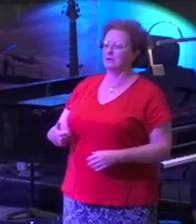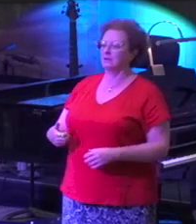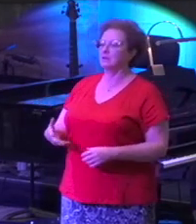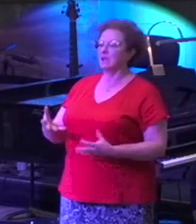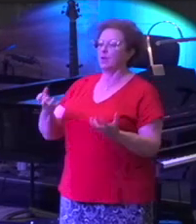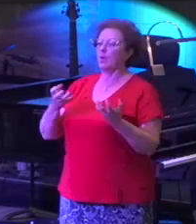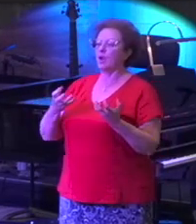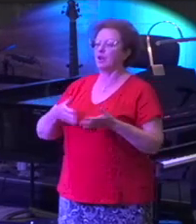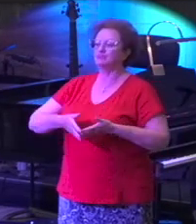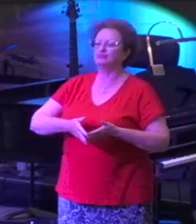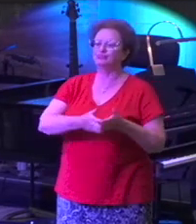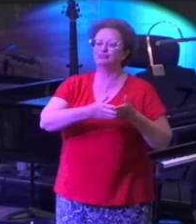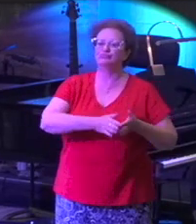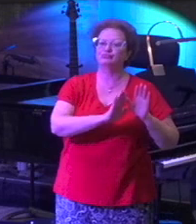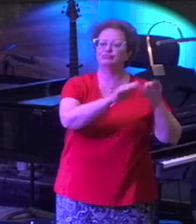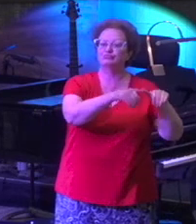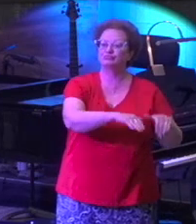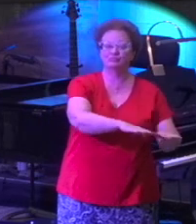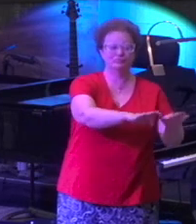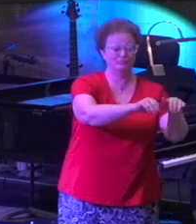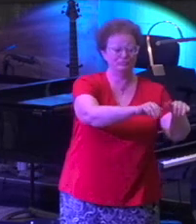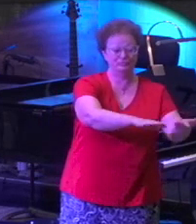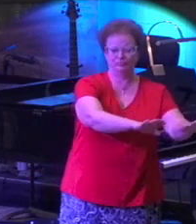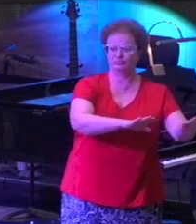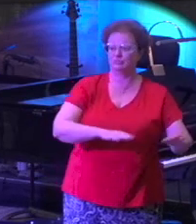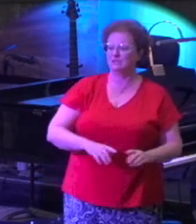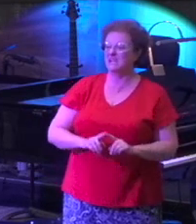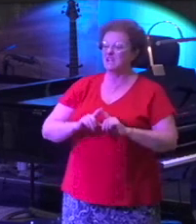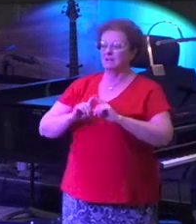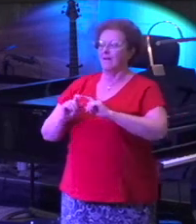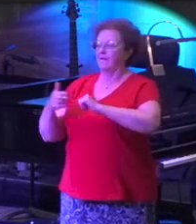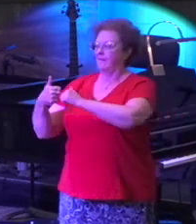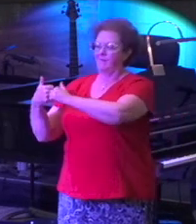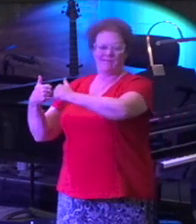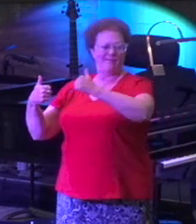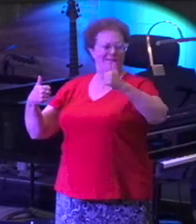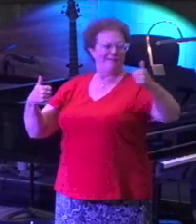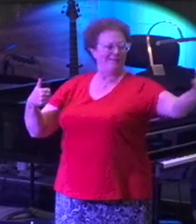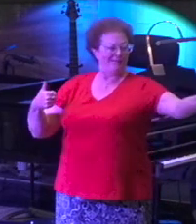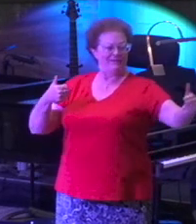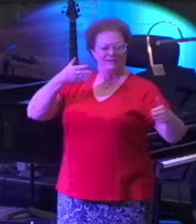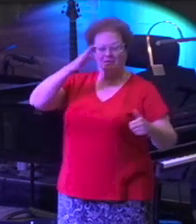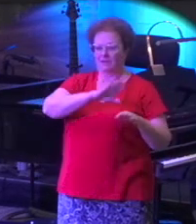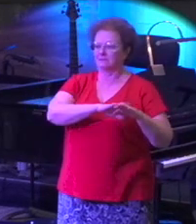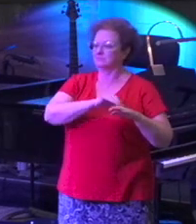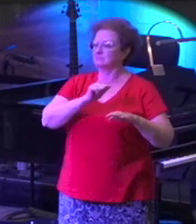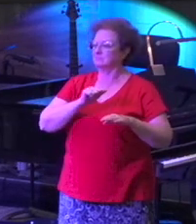going out on the sea. He headed in literally the opposite direction of where God was calling